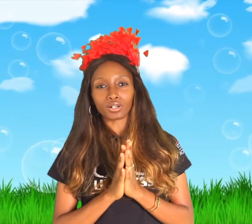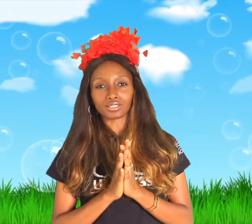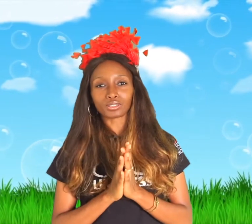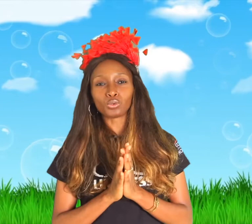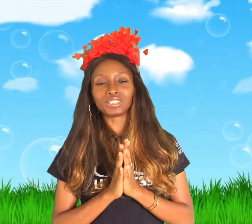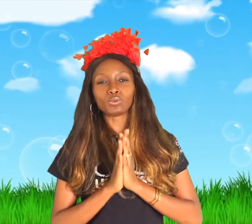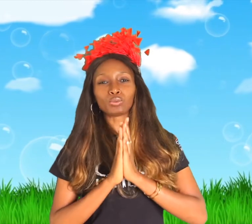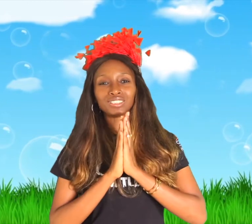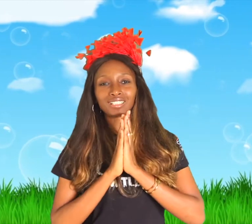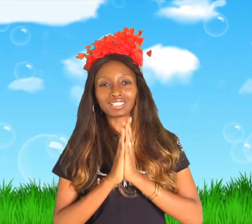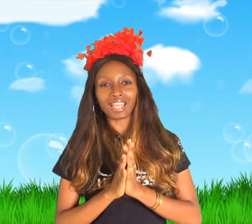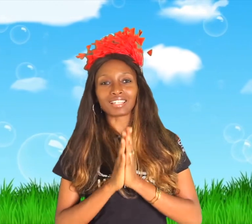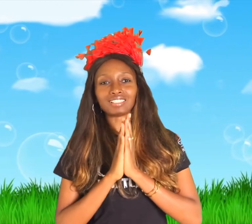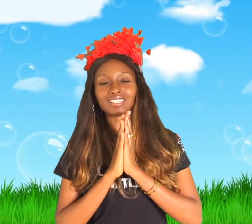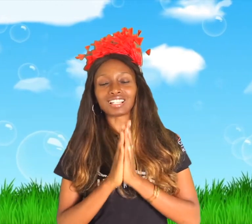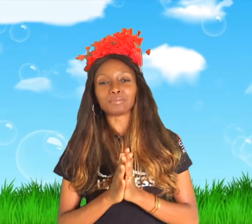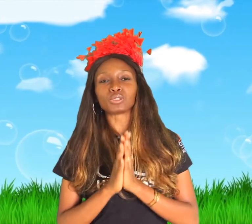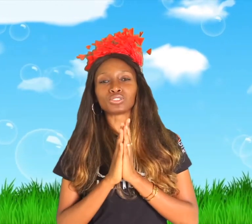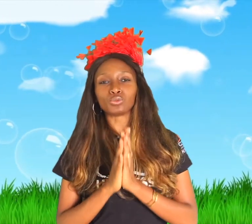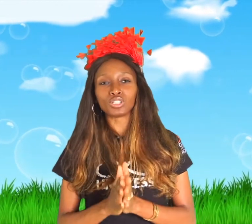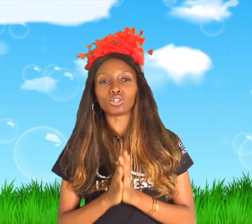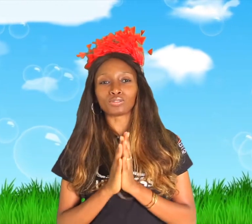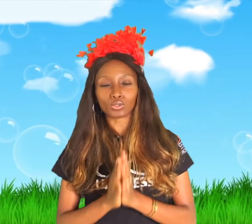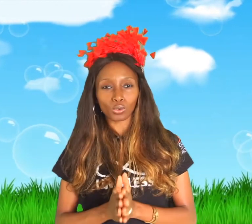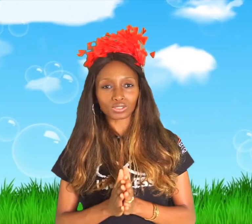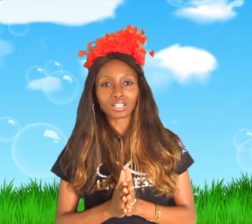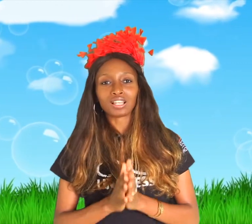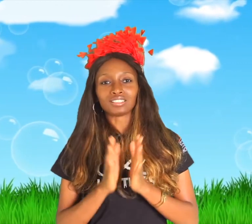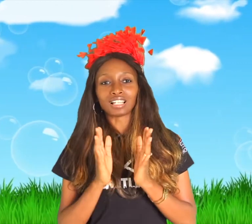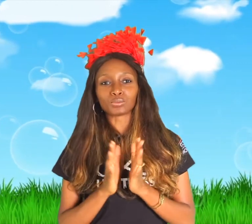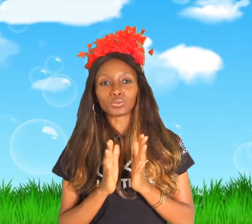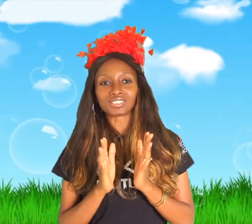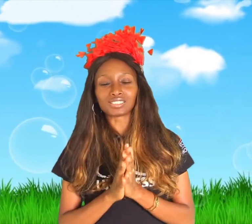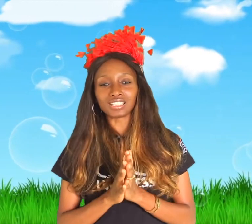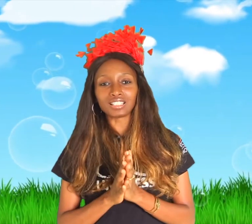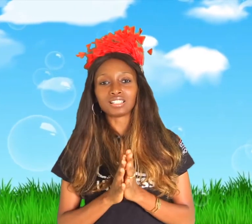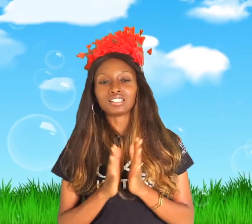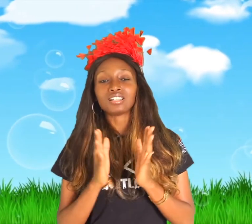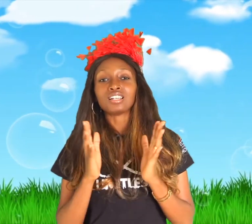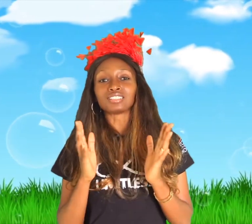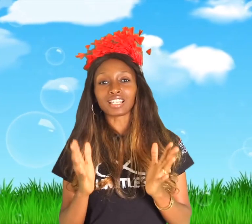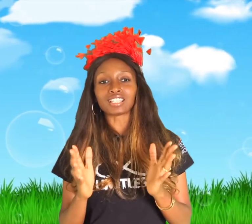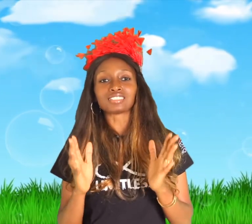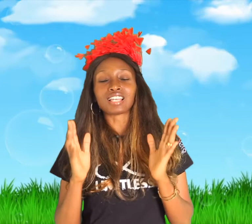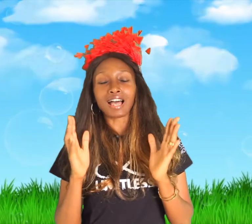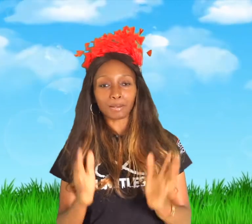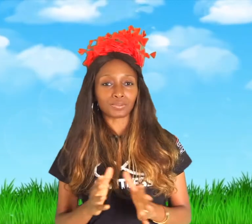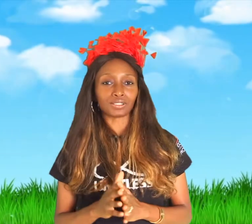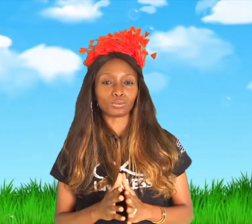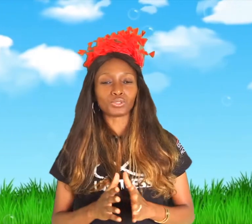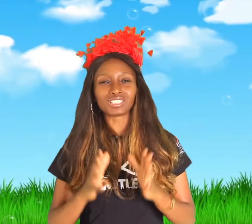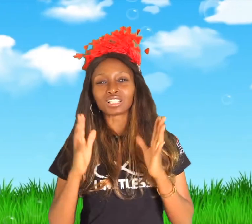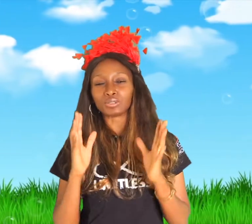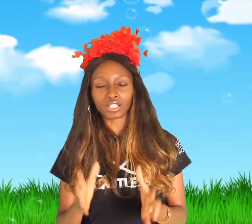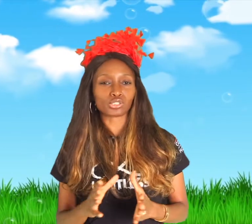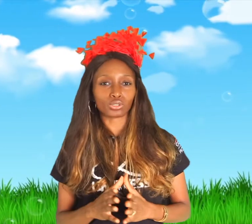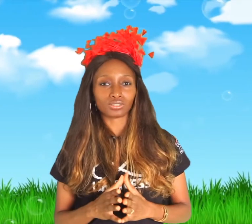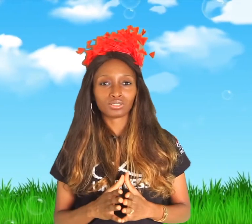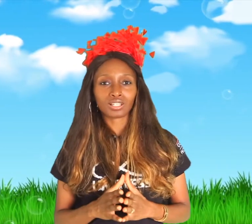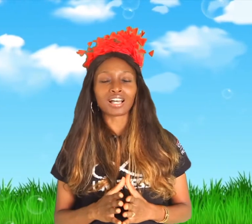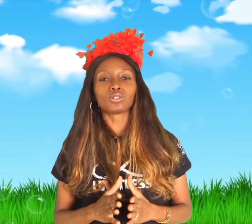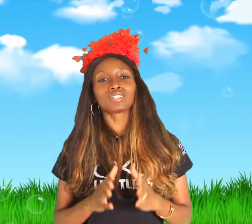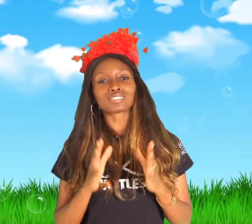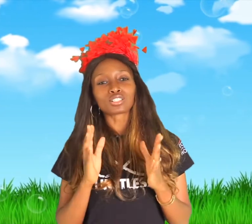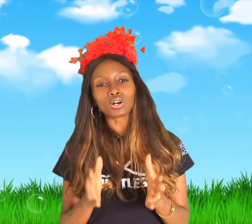the word, only when we declare in alignment with the will of God that we will see things happening. We will see